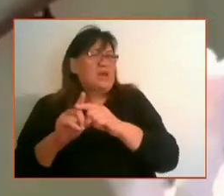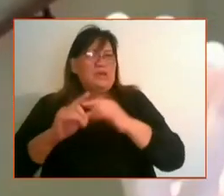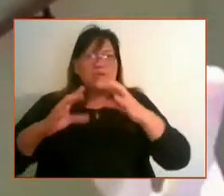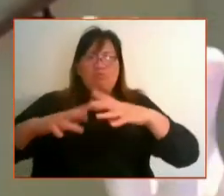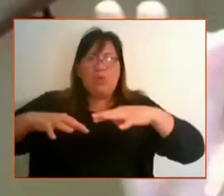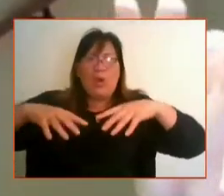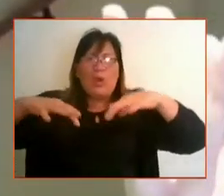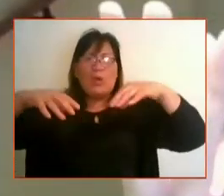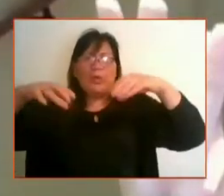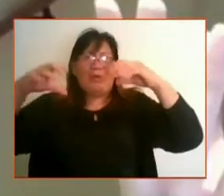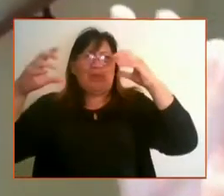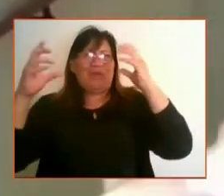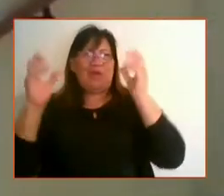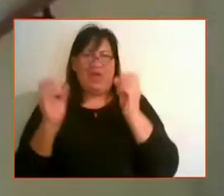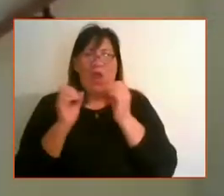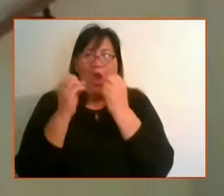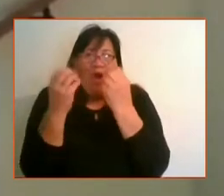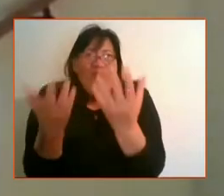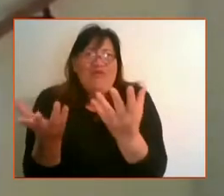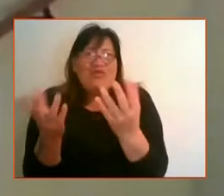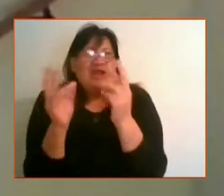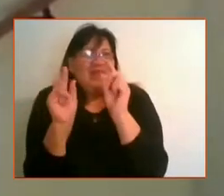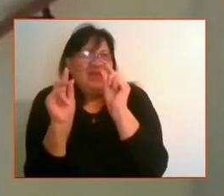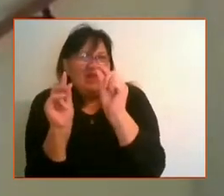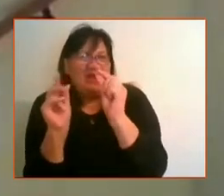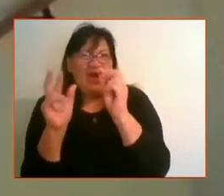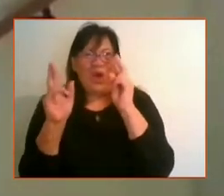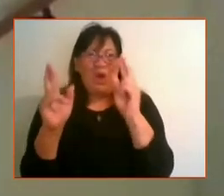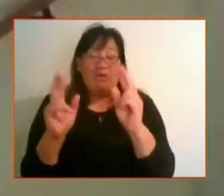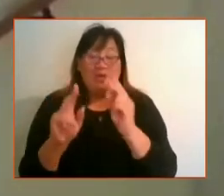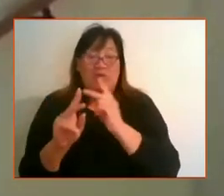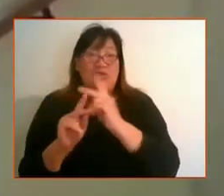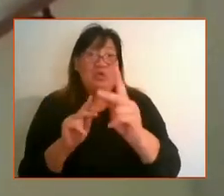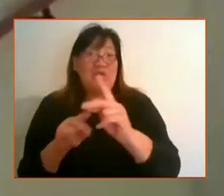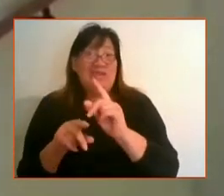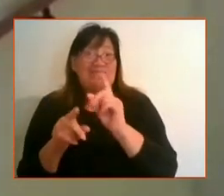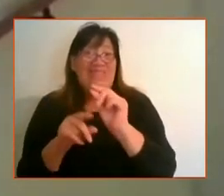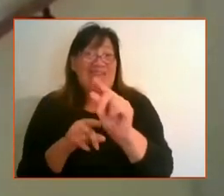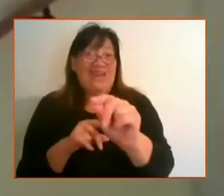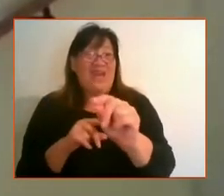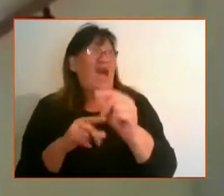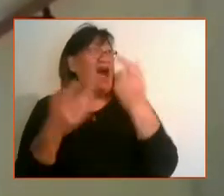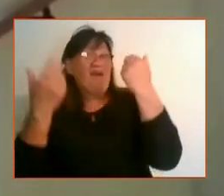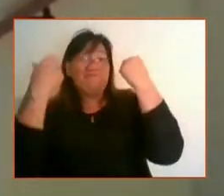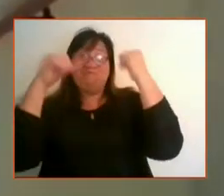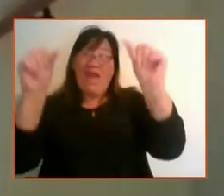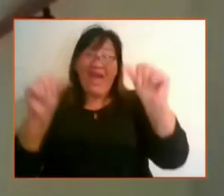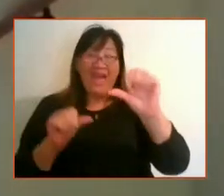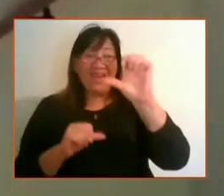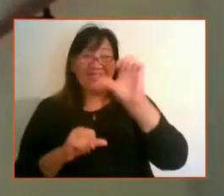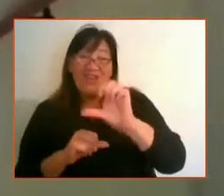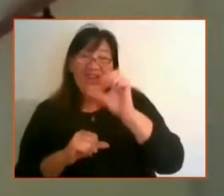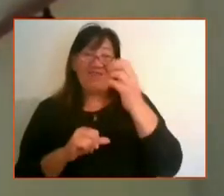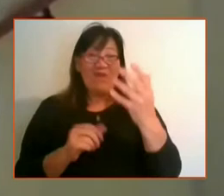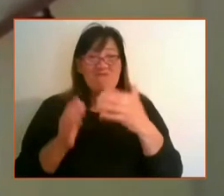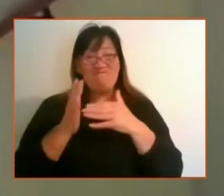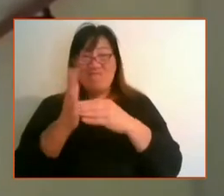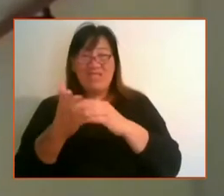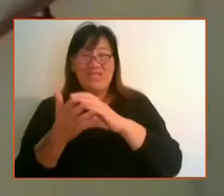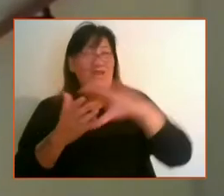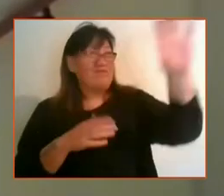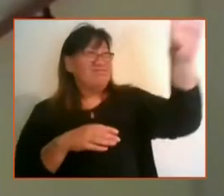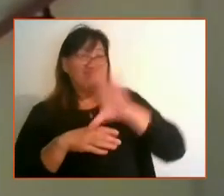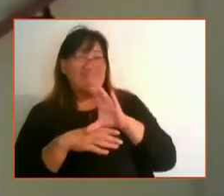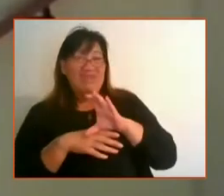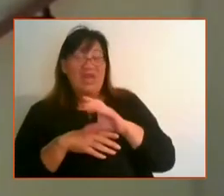depths, offering a little more than grim reality. 2 weeks later, mana from heaven, the announcement of $95 million, pretty good, but